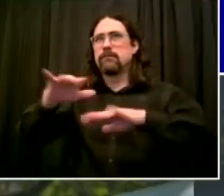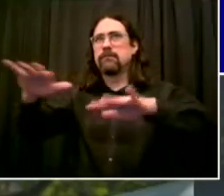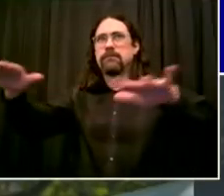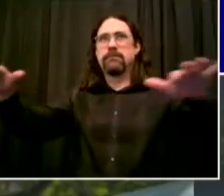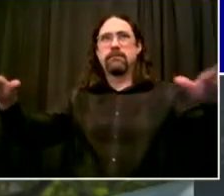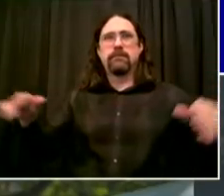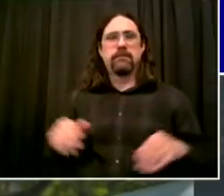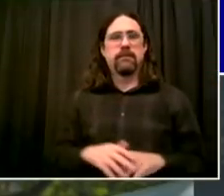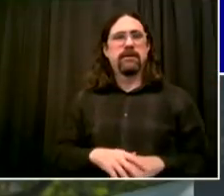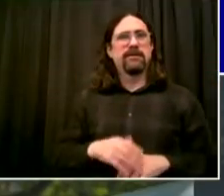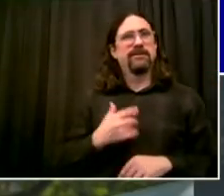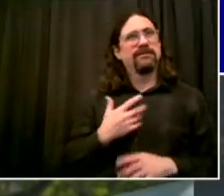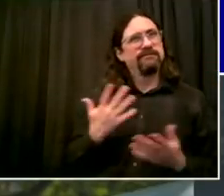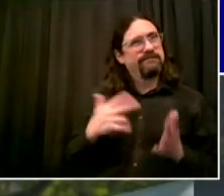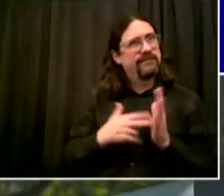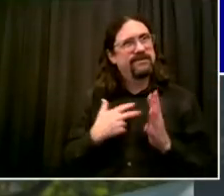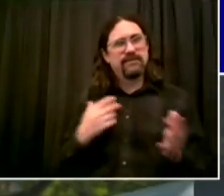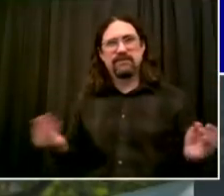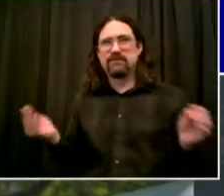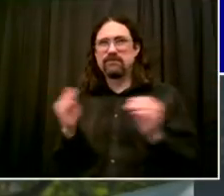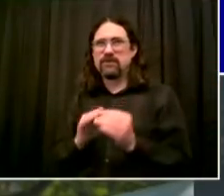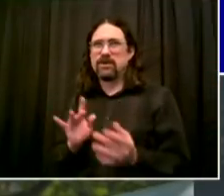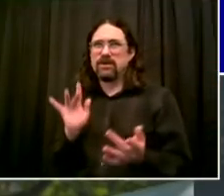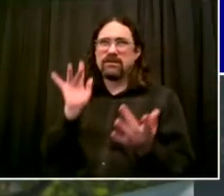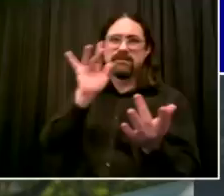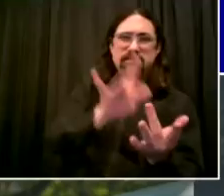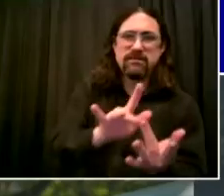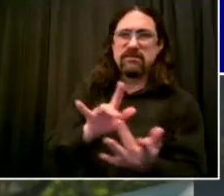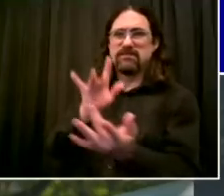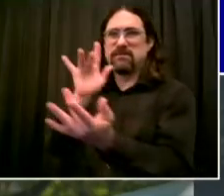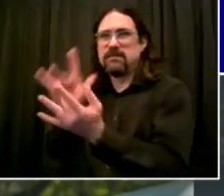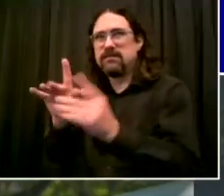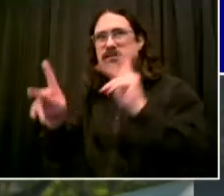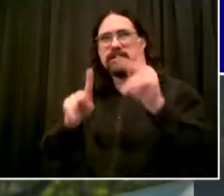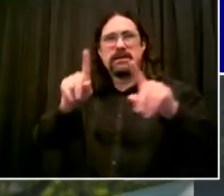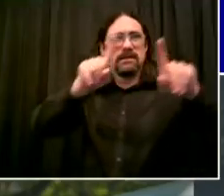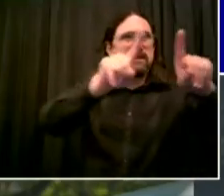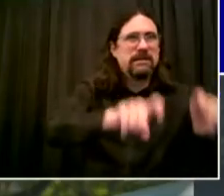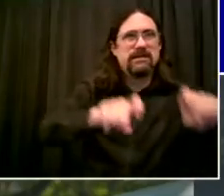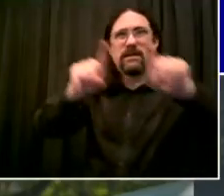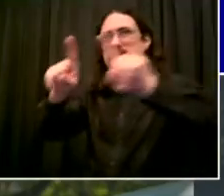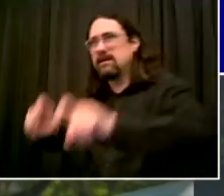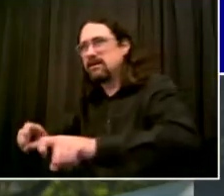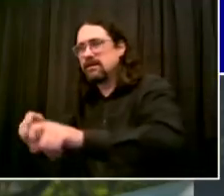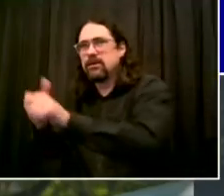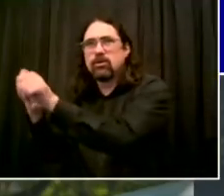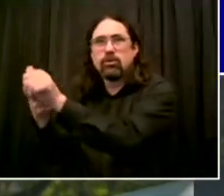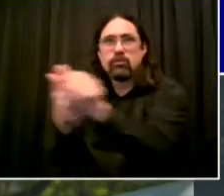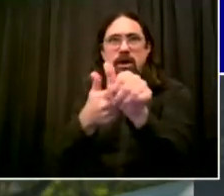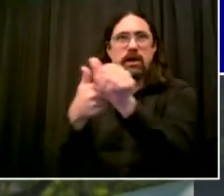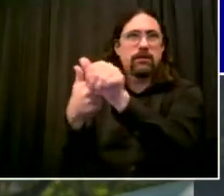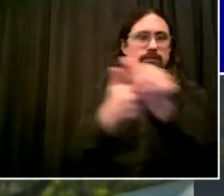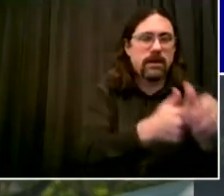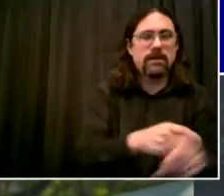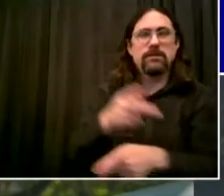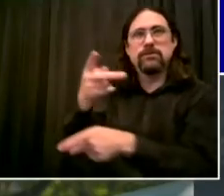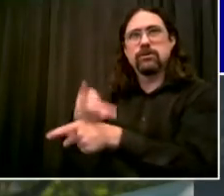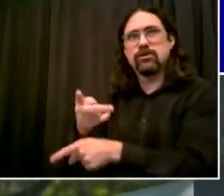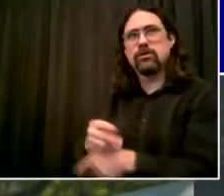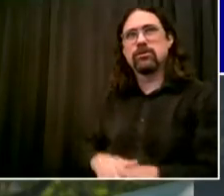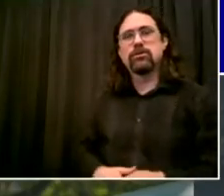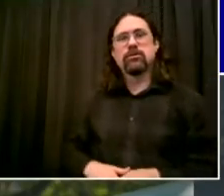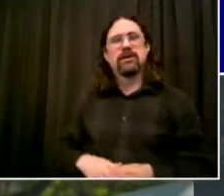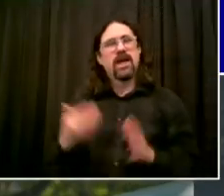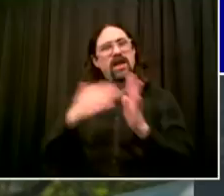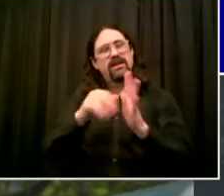trace, take care. I want to go over it again because it's so important. Everybody who tests positive, we reach all their contacts. Anyone who needs testing